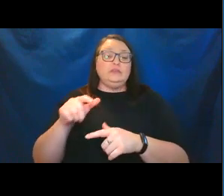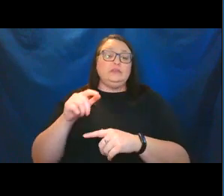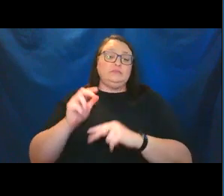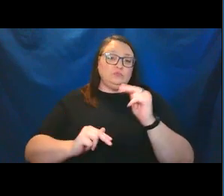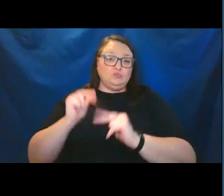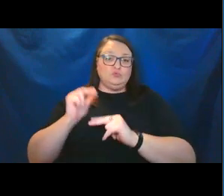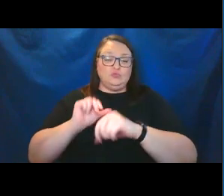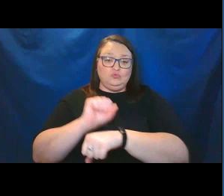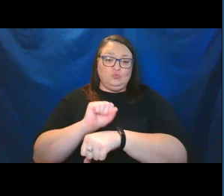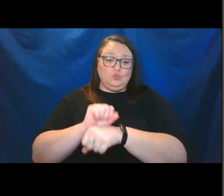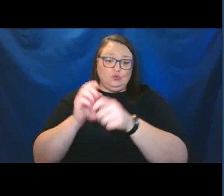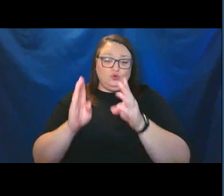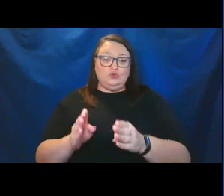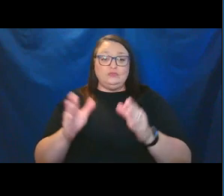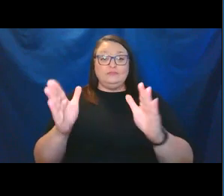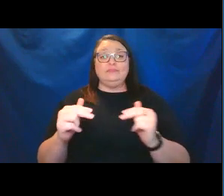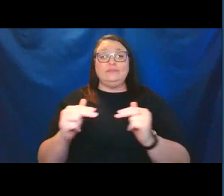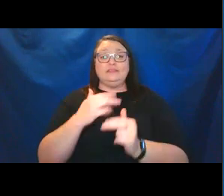Next slide, please.